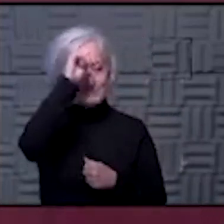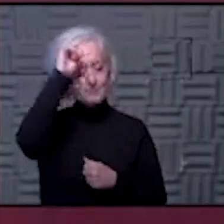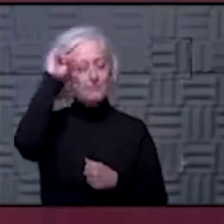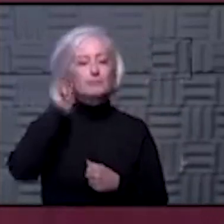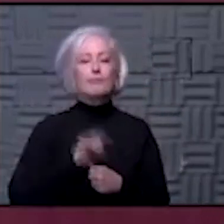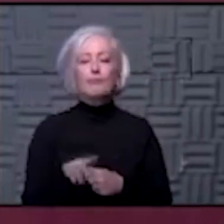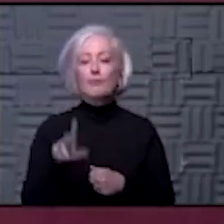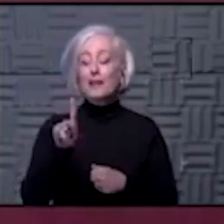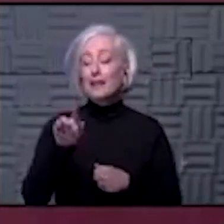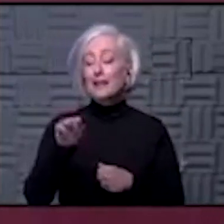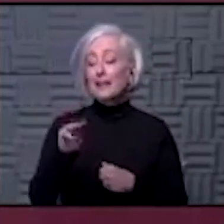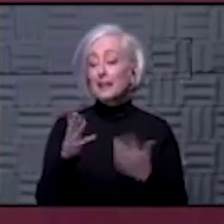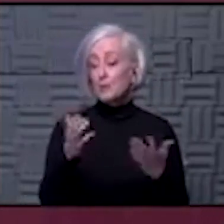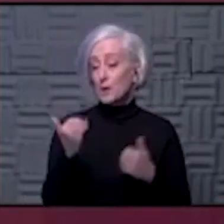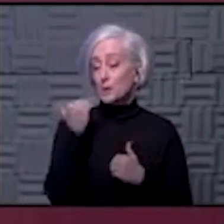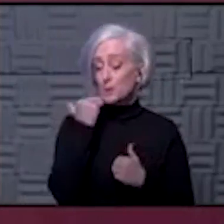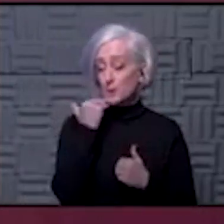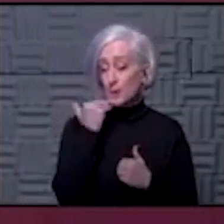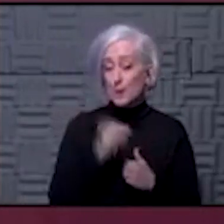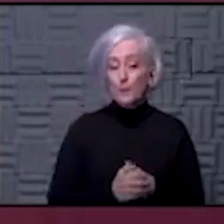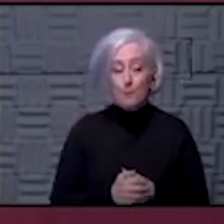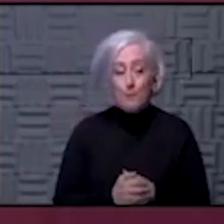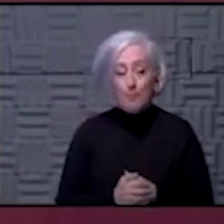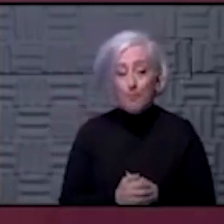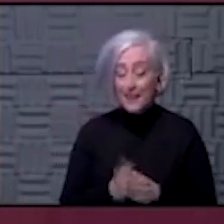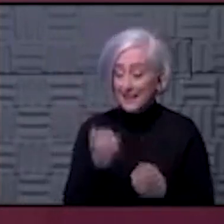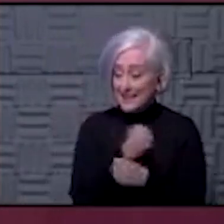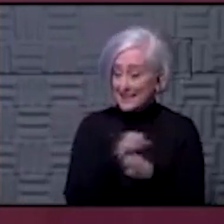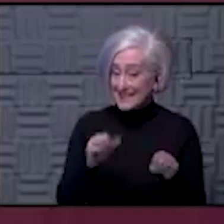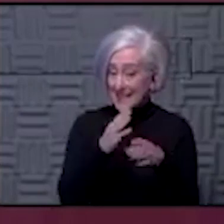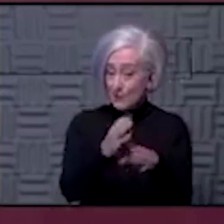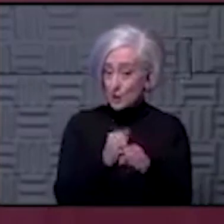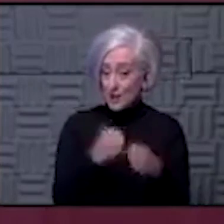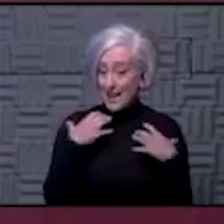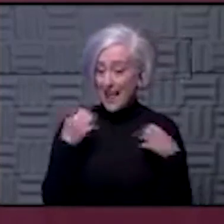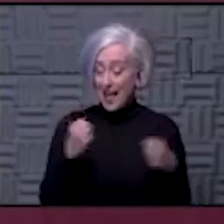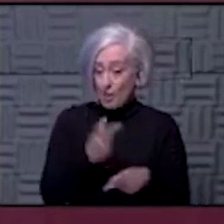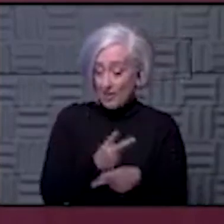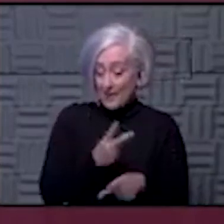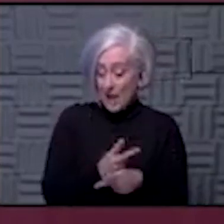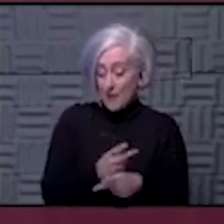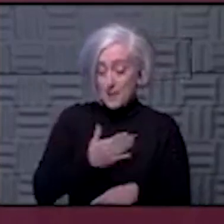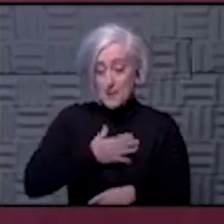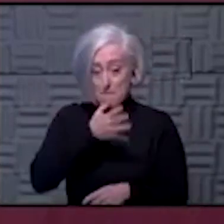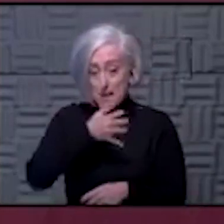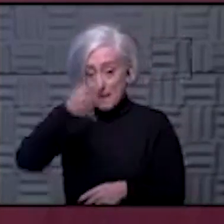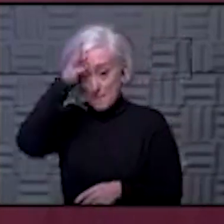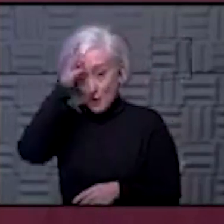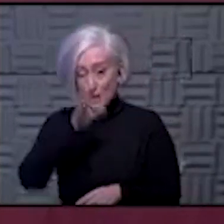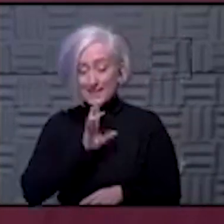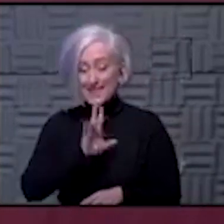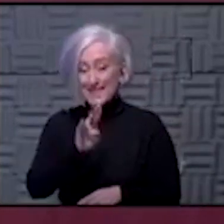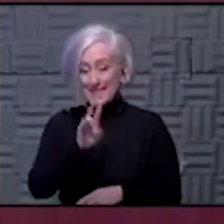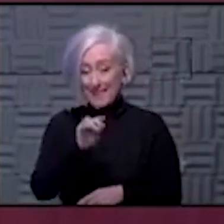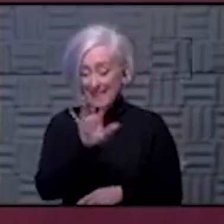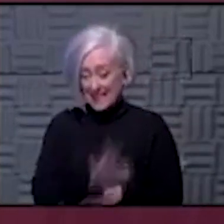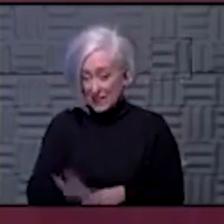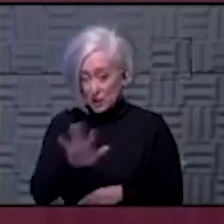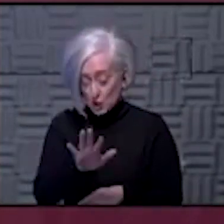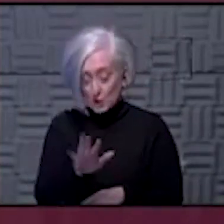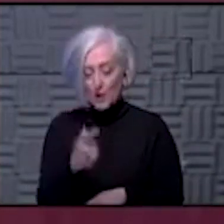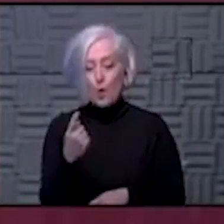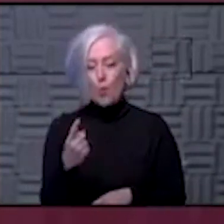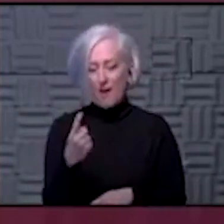Kim wants to know, this kind of speaks to, is it safe to go and get health care? She has 70-year-old parents. One of them has Parkinson's, going to get physical